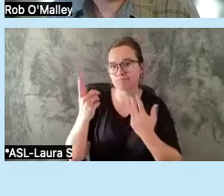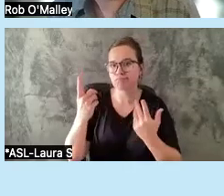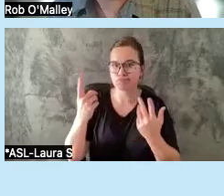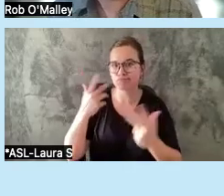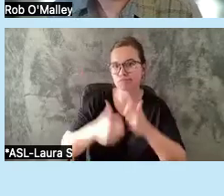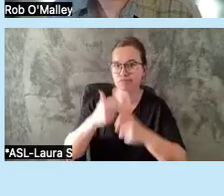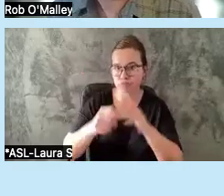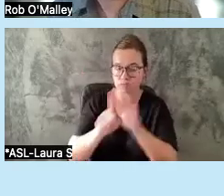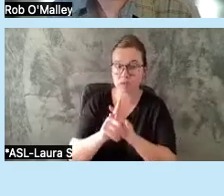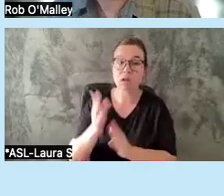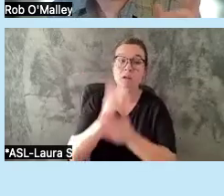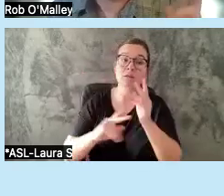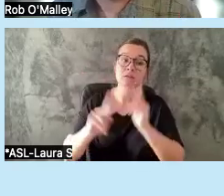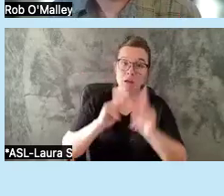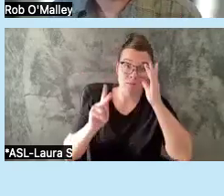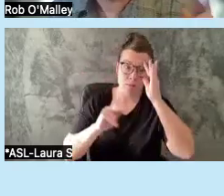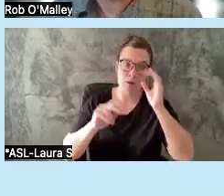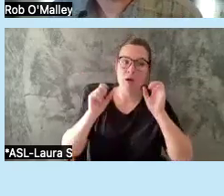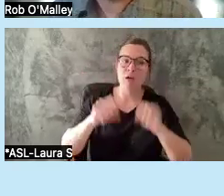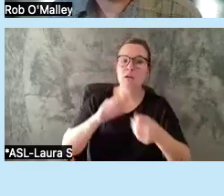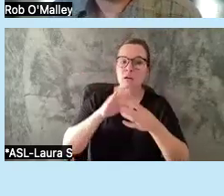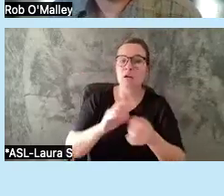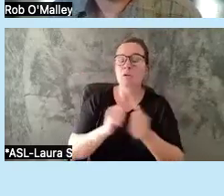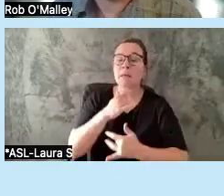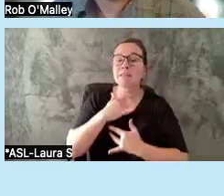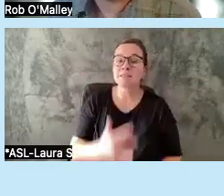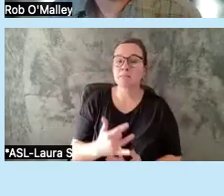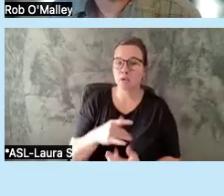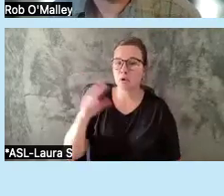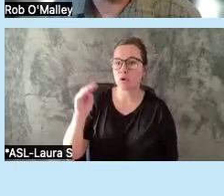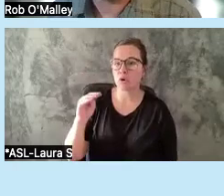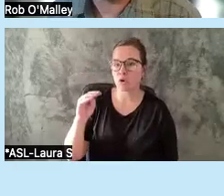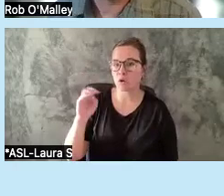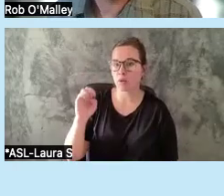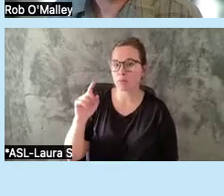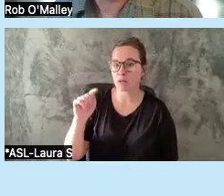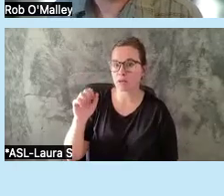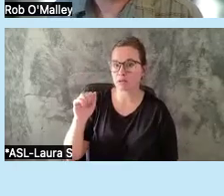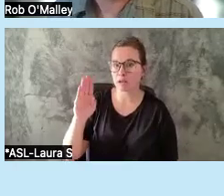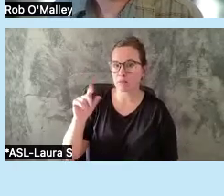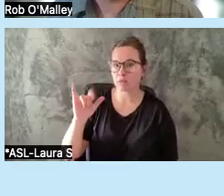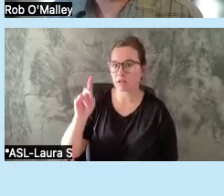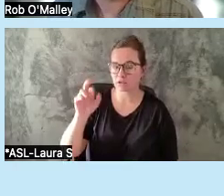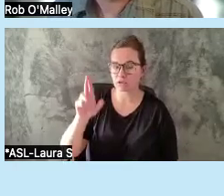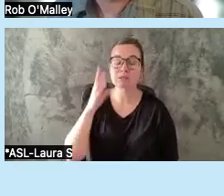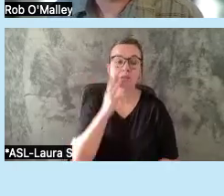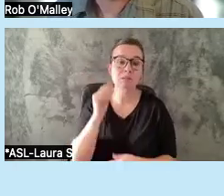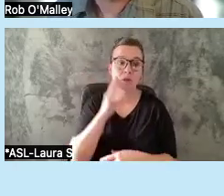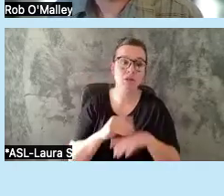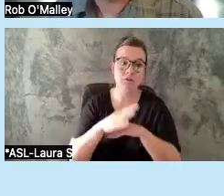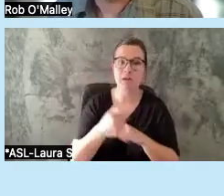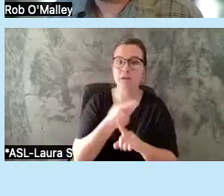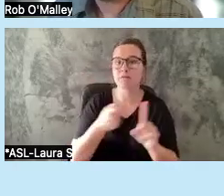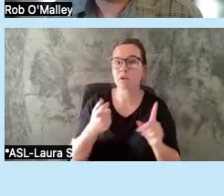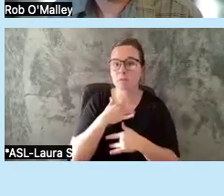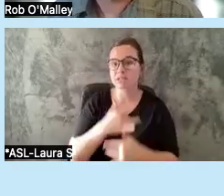Some people can be characterized as typical metabolizers, the most common metabolizers, experience effects from a